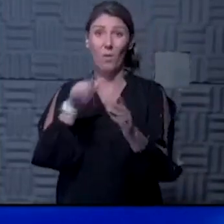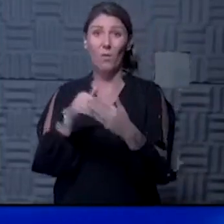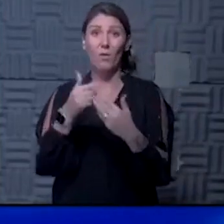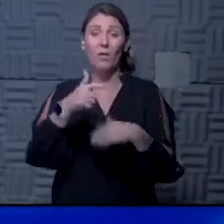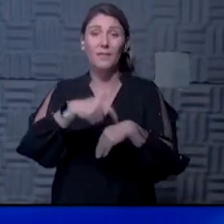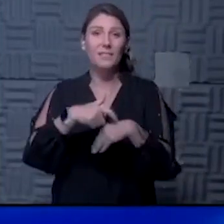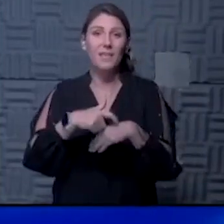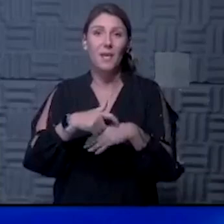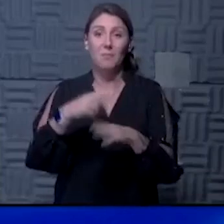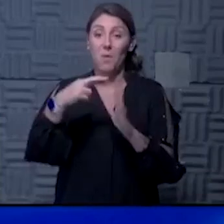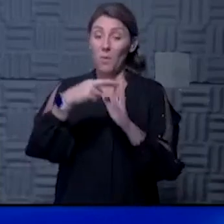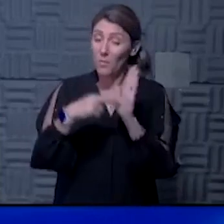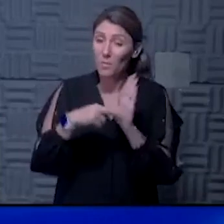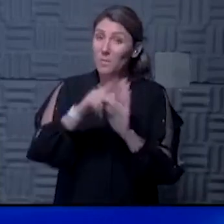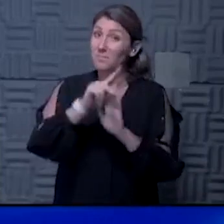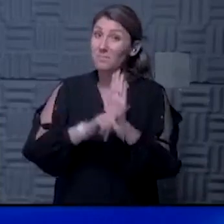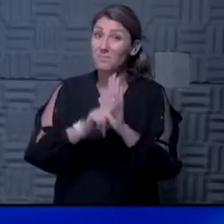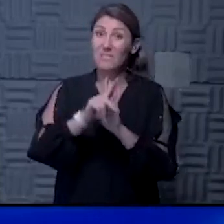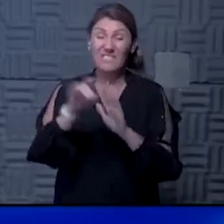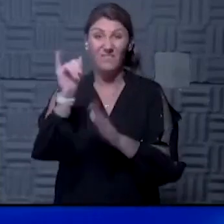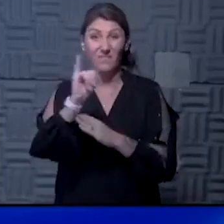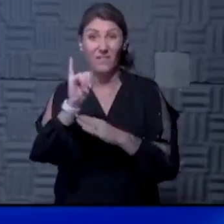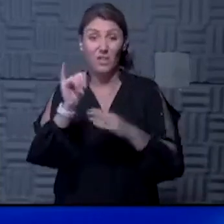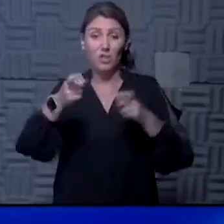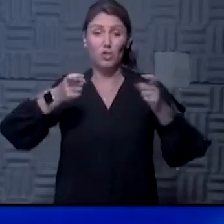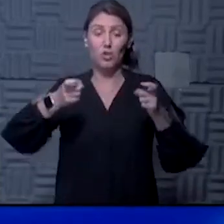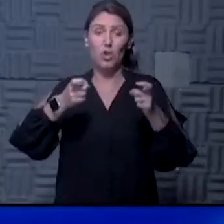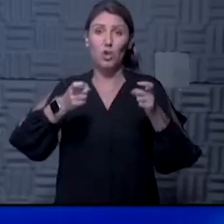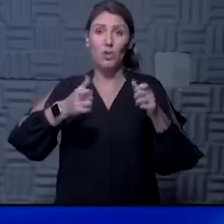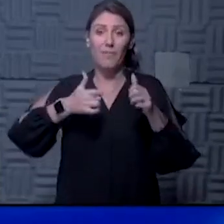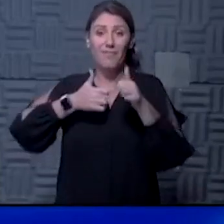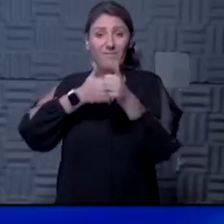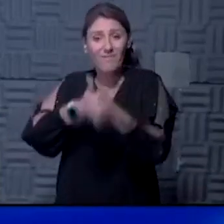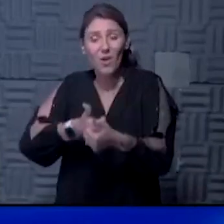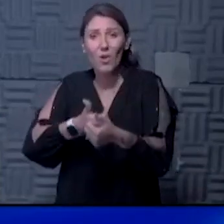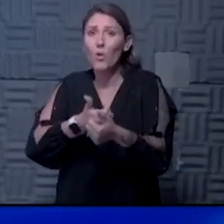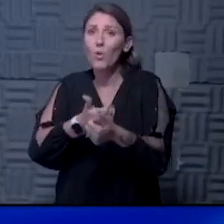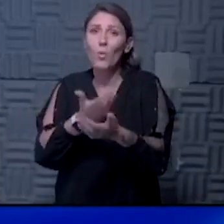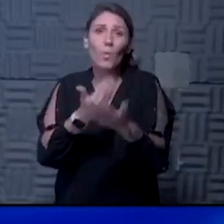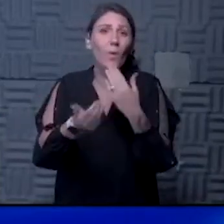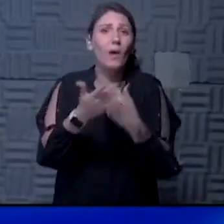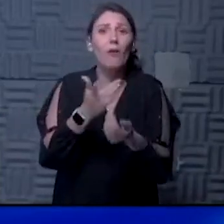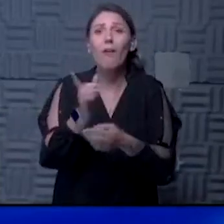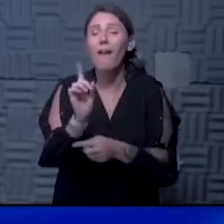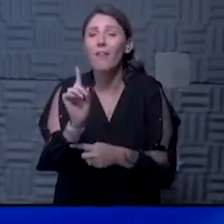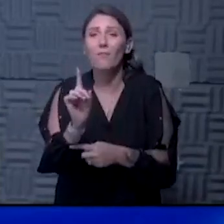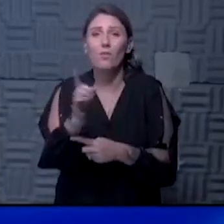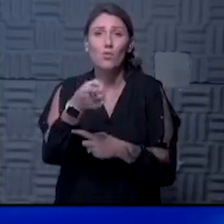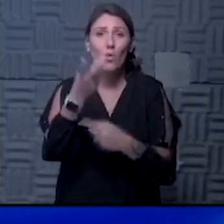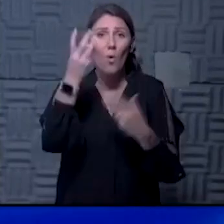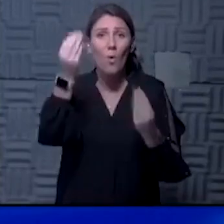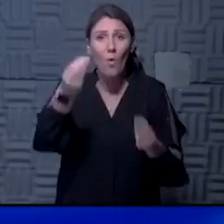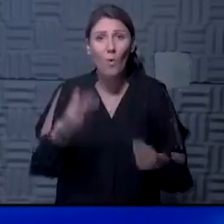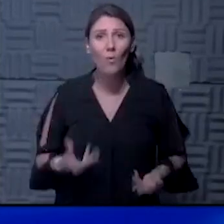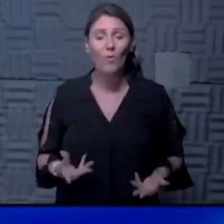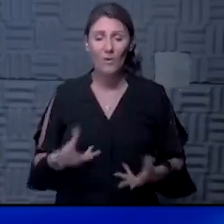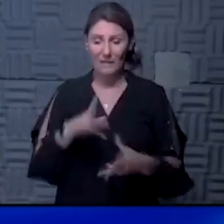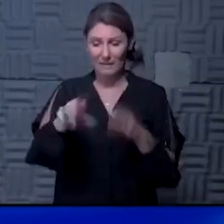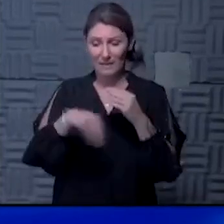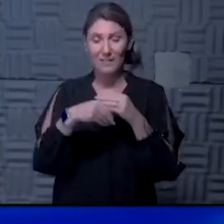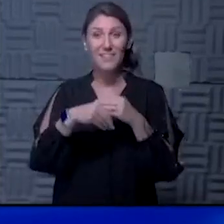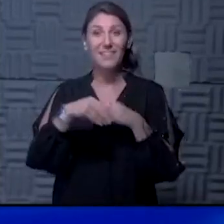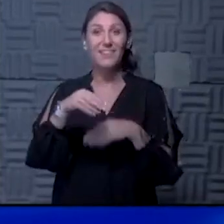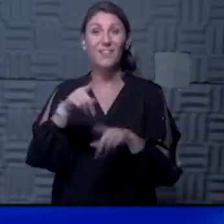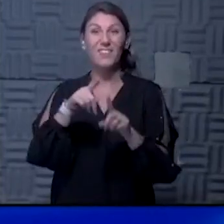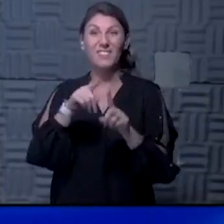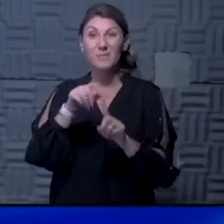The rules of infection control travel with you wherever you go. In addition to those rules, especially when you're from